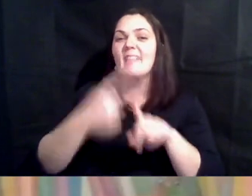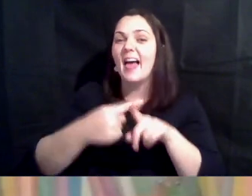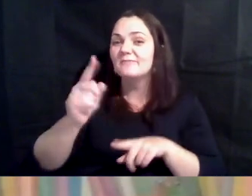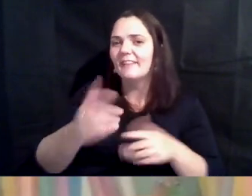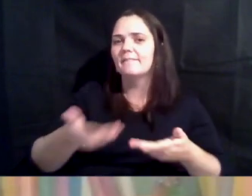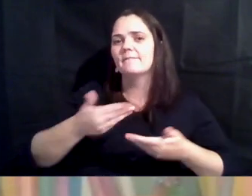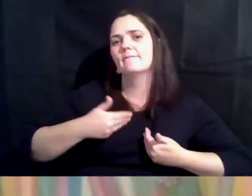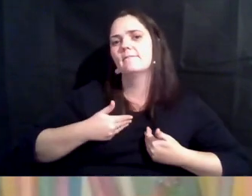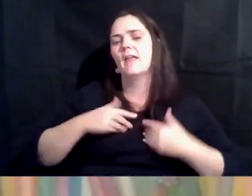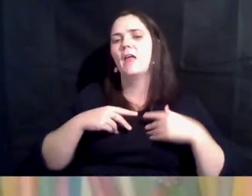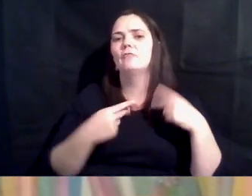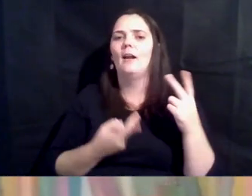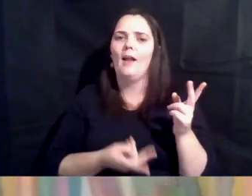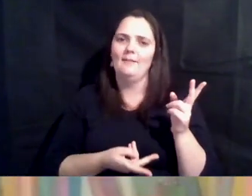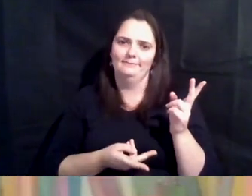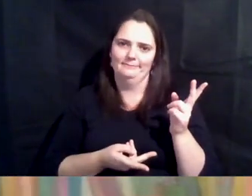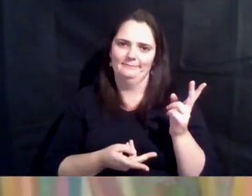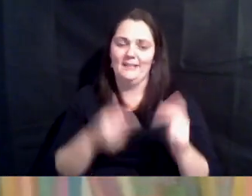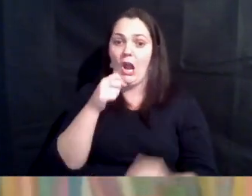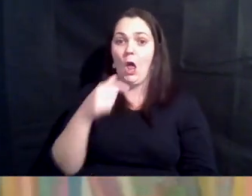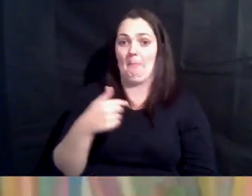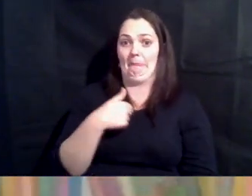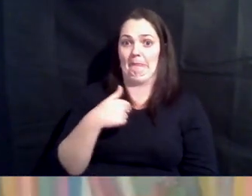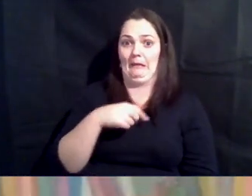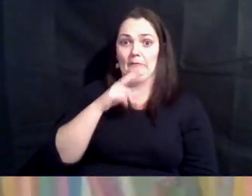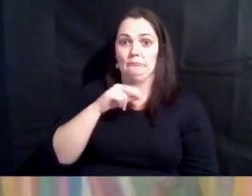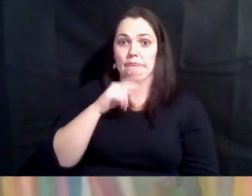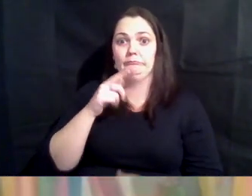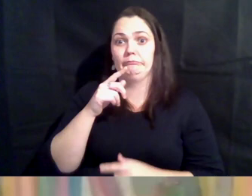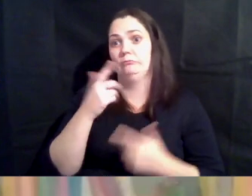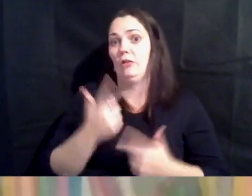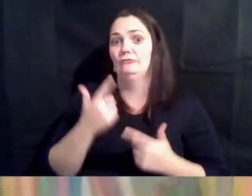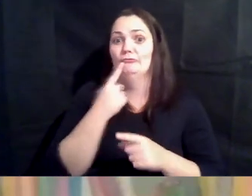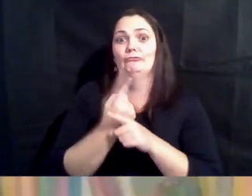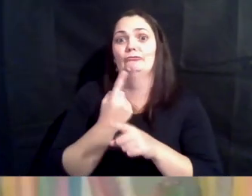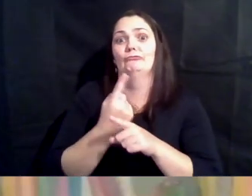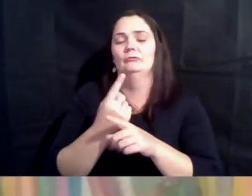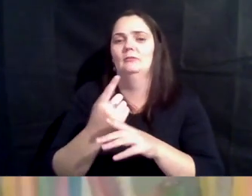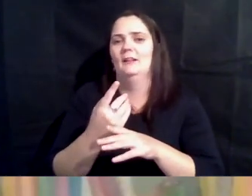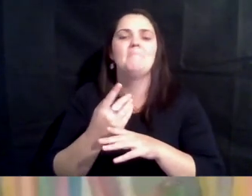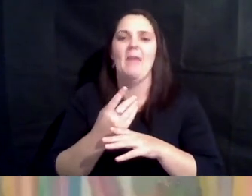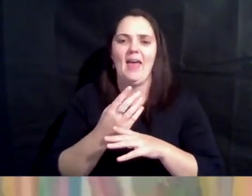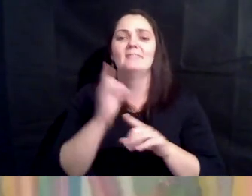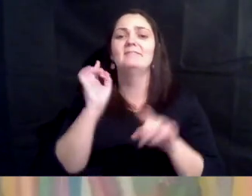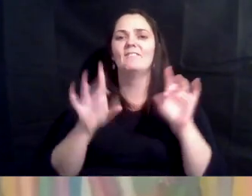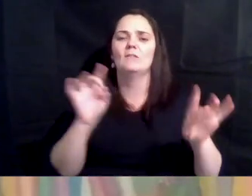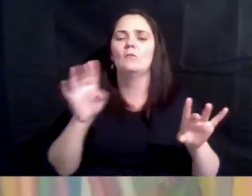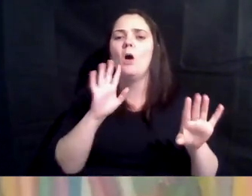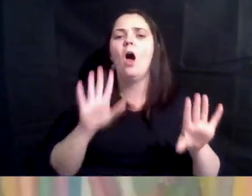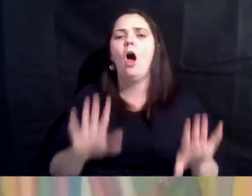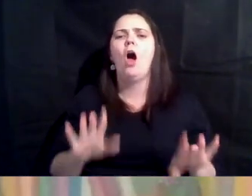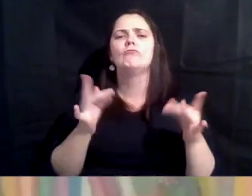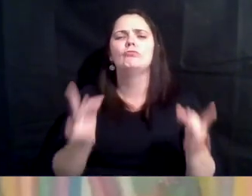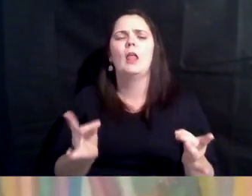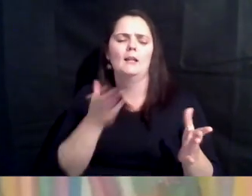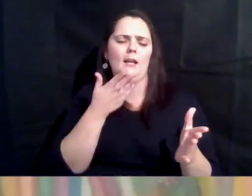don't have someone nattering at you like me the whole time. But I'm going to take this opportunity too to maybe put a little bit of foliage at the back too. So I've